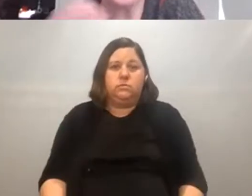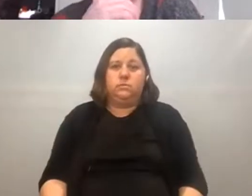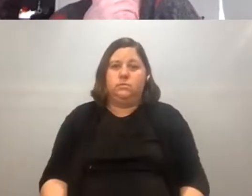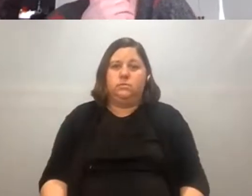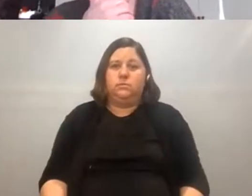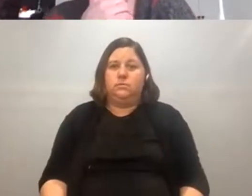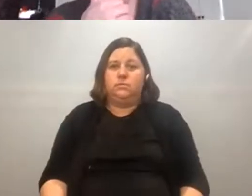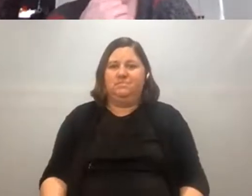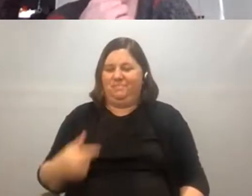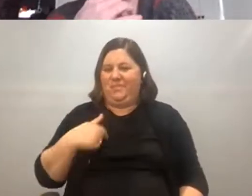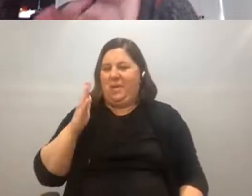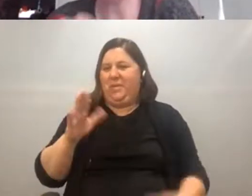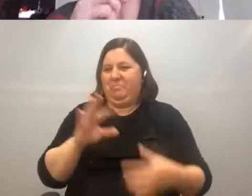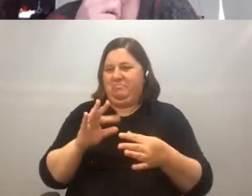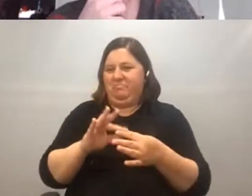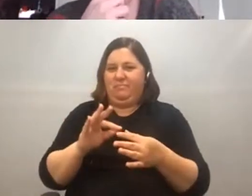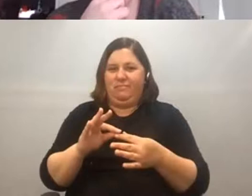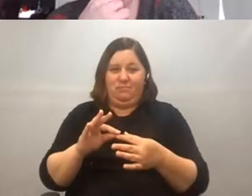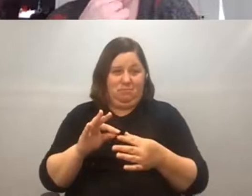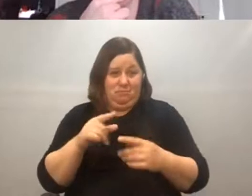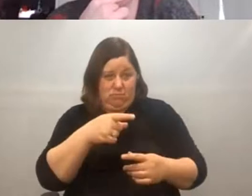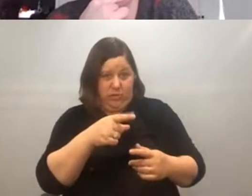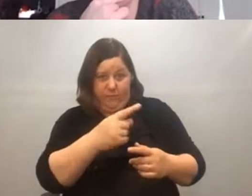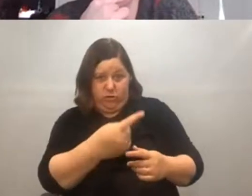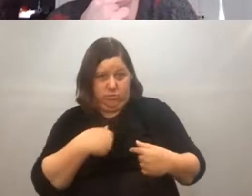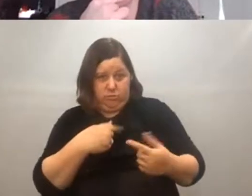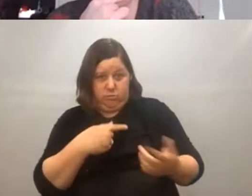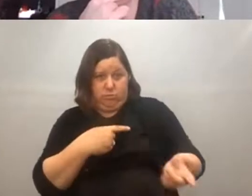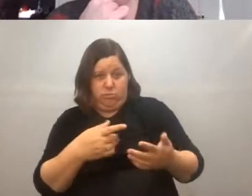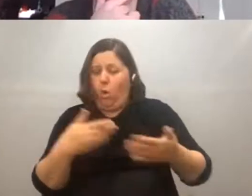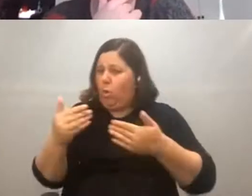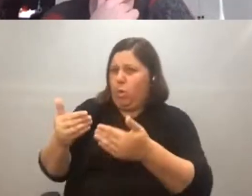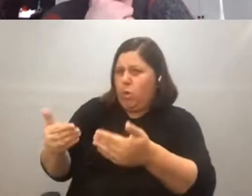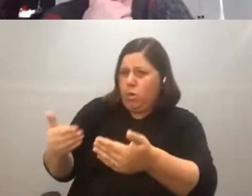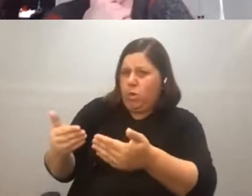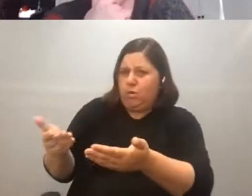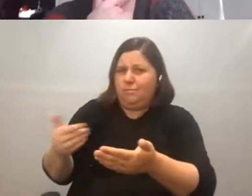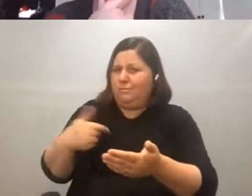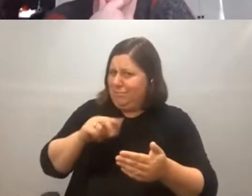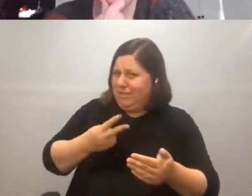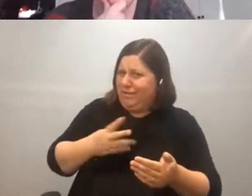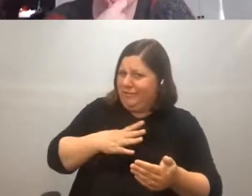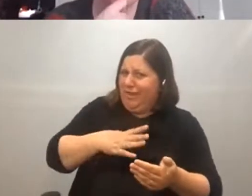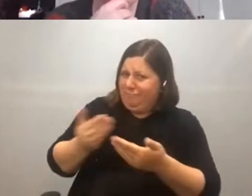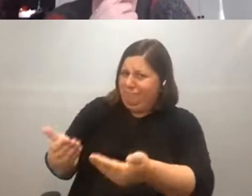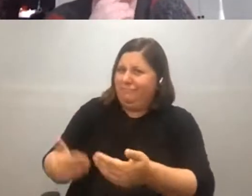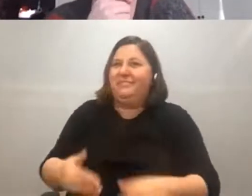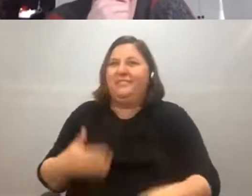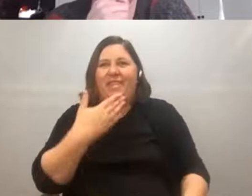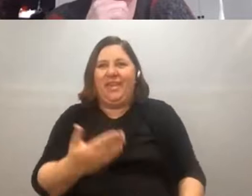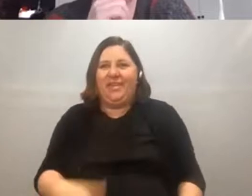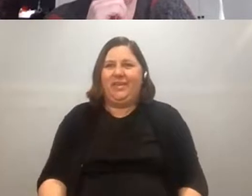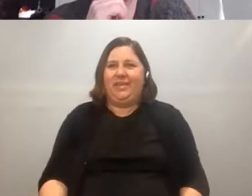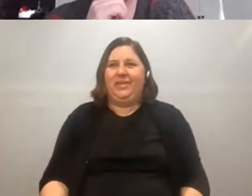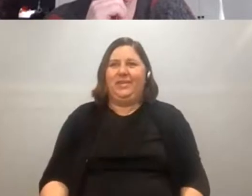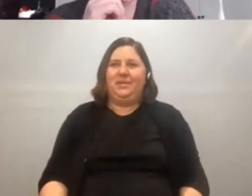i'm going to jump in um lynn oh unless you want to go first go ahead krista i'm happy to follow you okay thank you i was just really